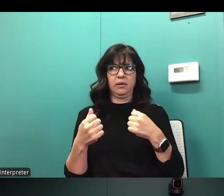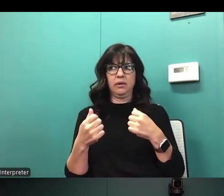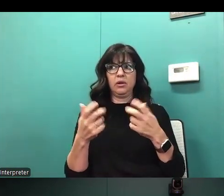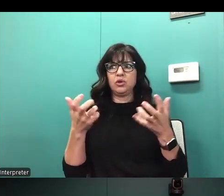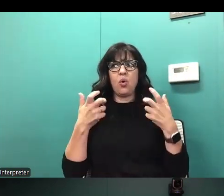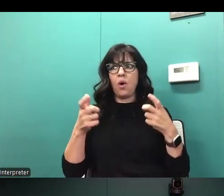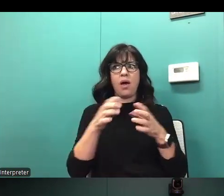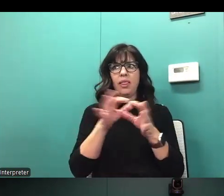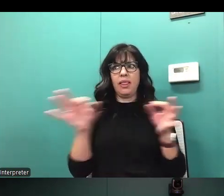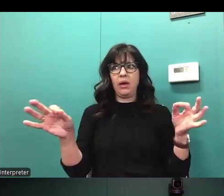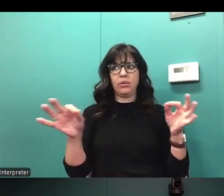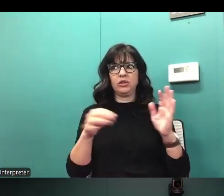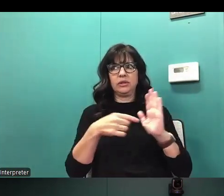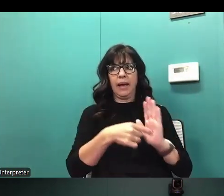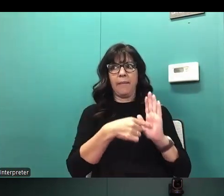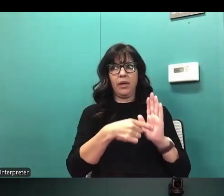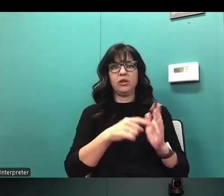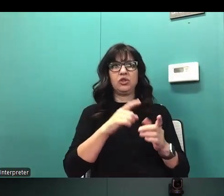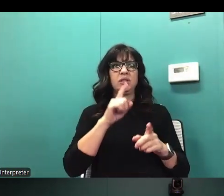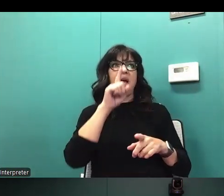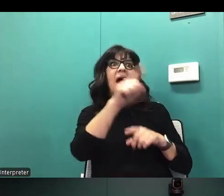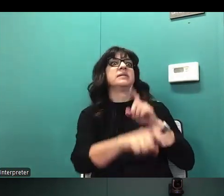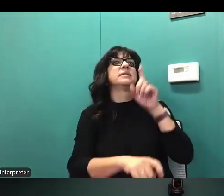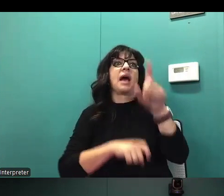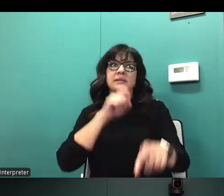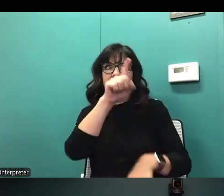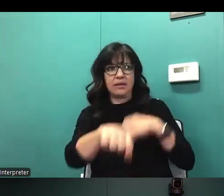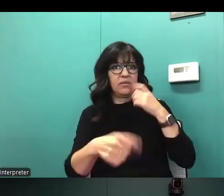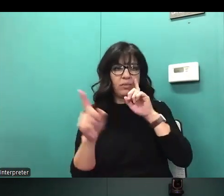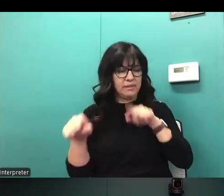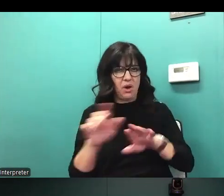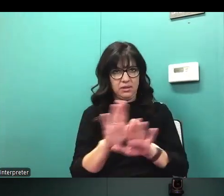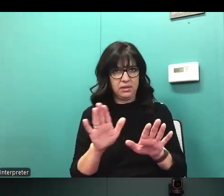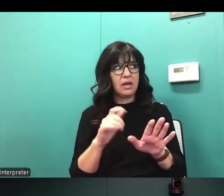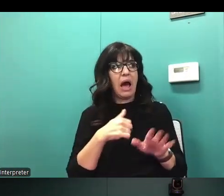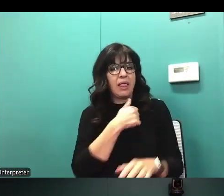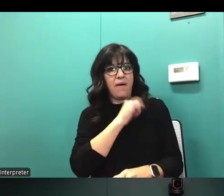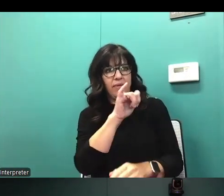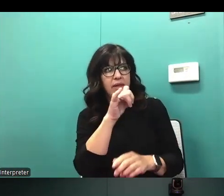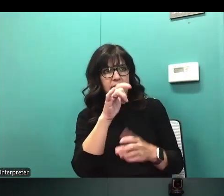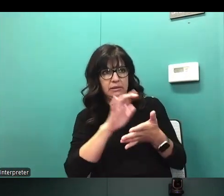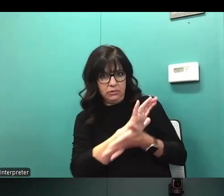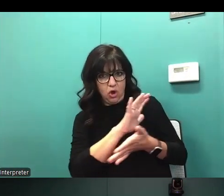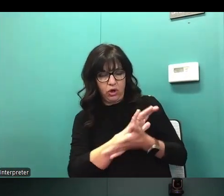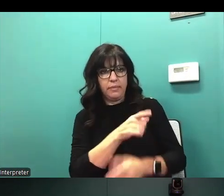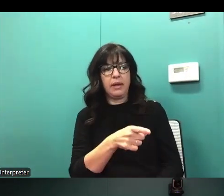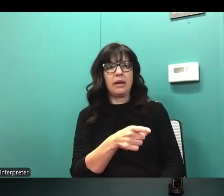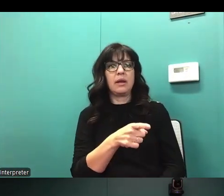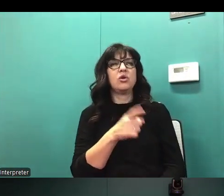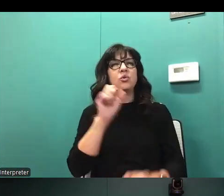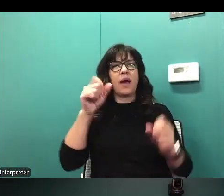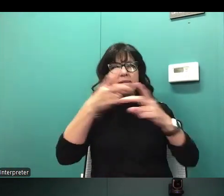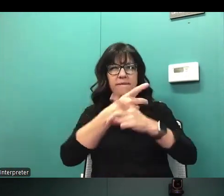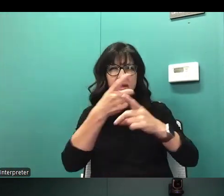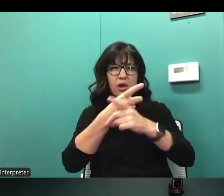your language sample to be all you're asking them a question for their response. I love this because you're able to figure out what kinds